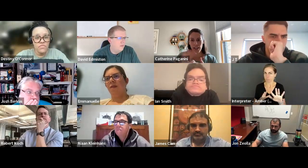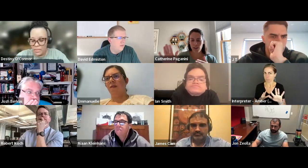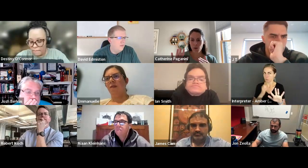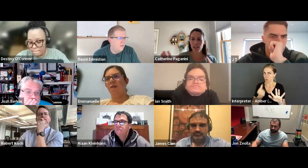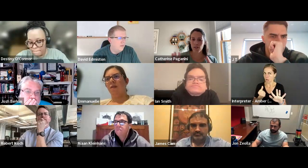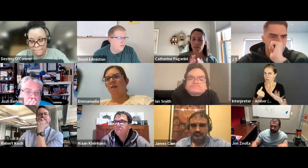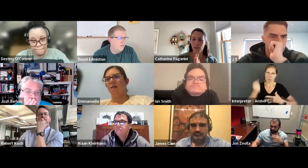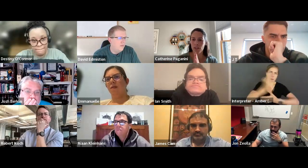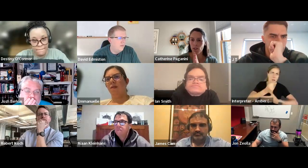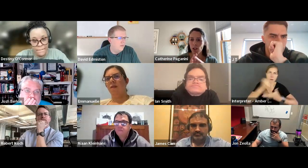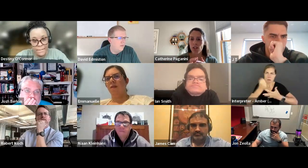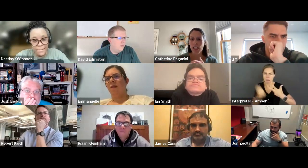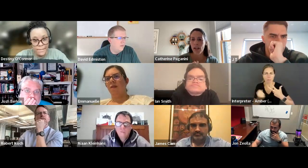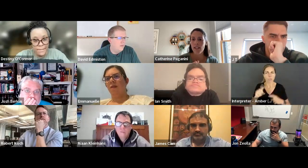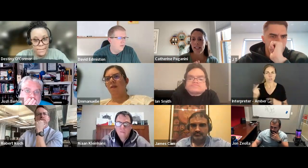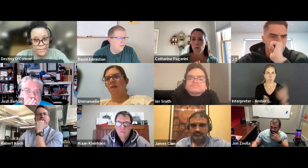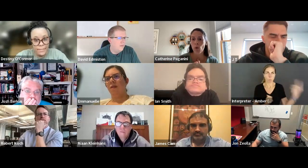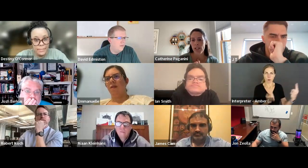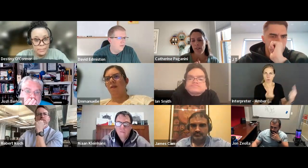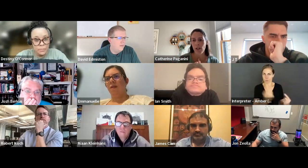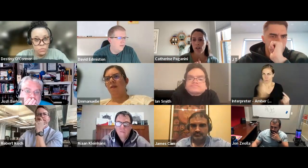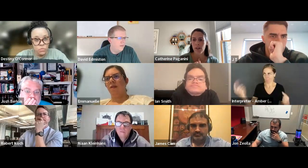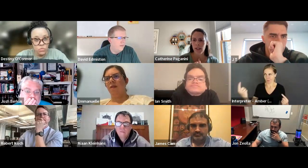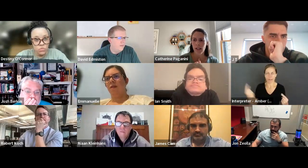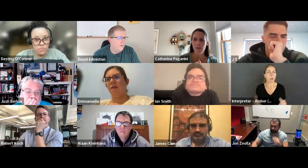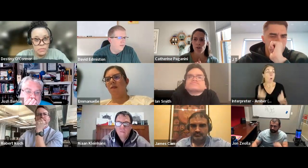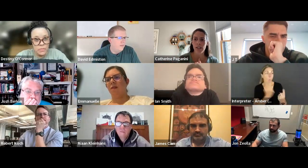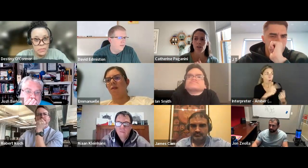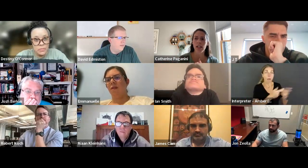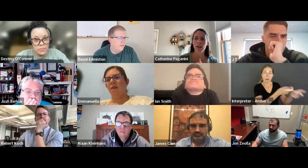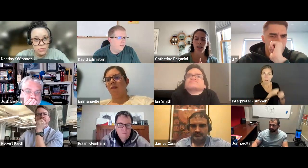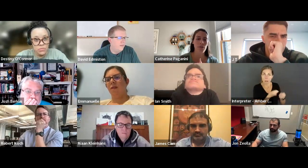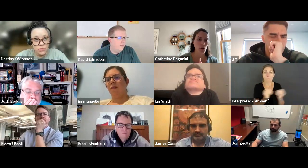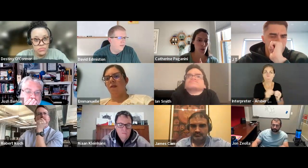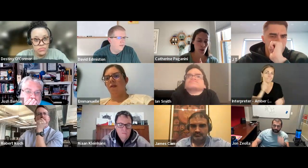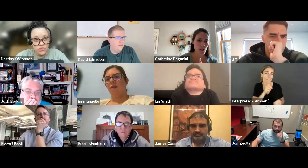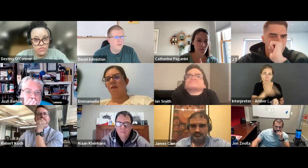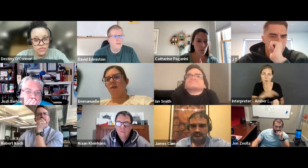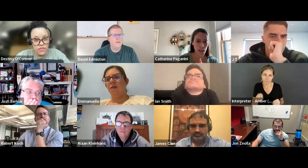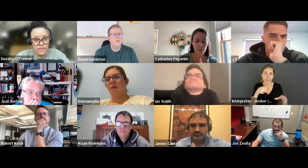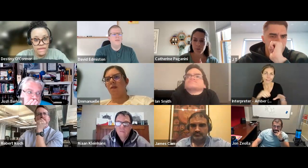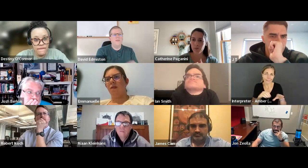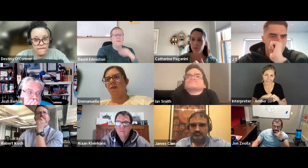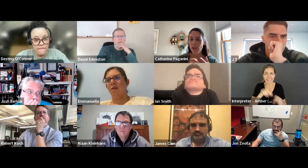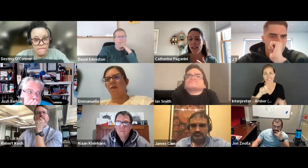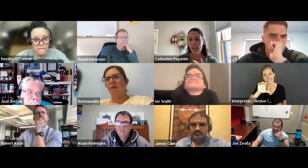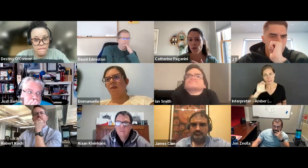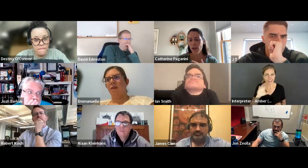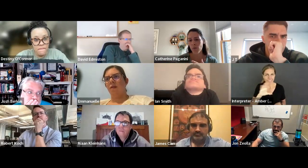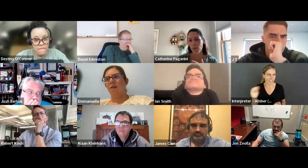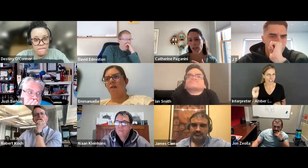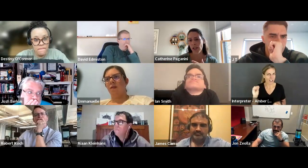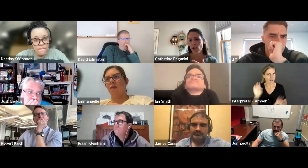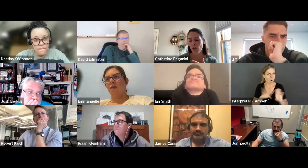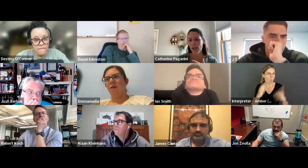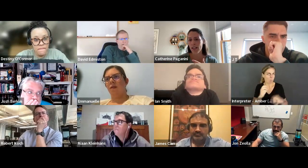priority, like three different, very different goals. Like one is get more deaf and hard of hearing individual into cloud native and open source, right? The next one